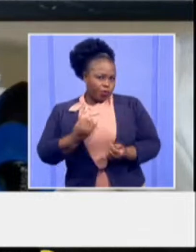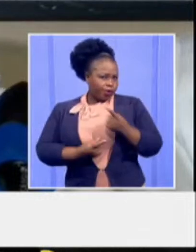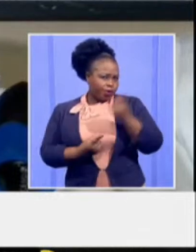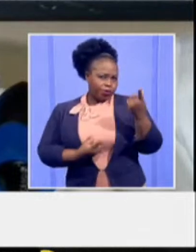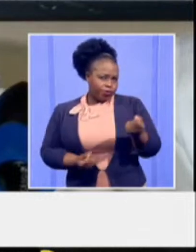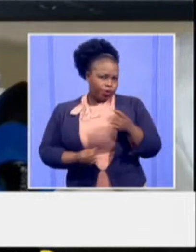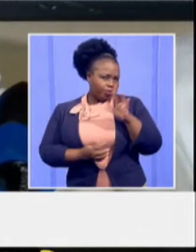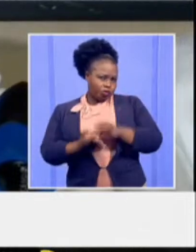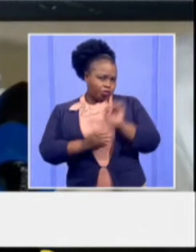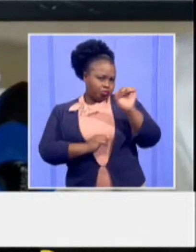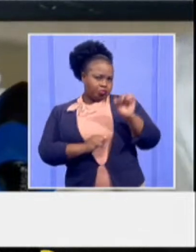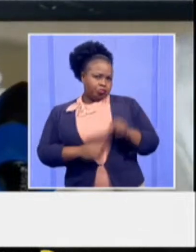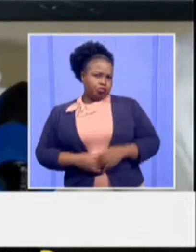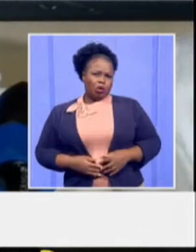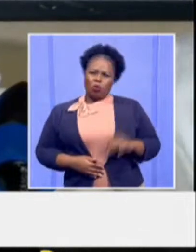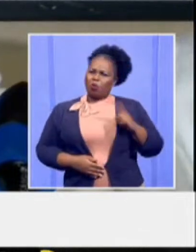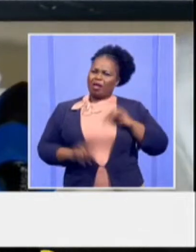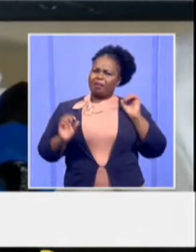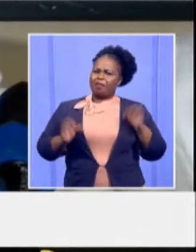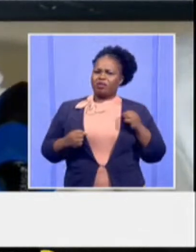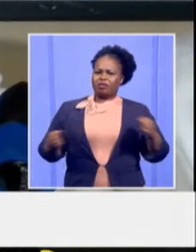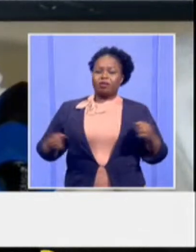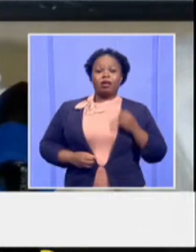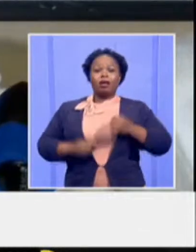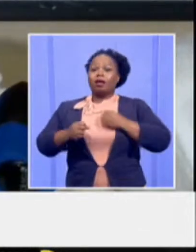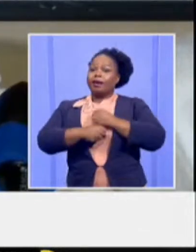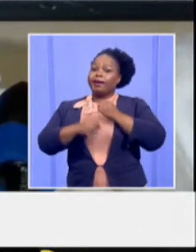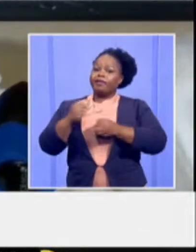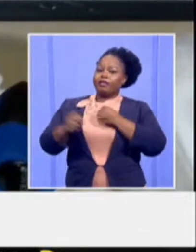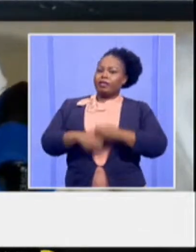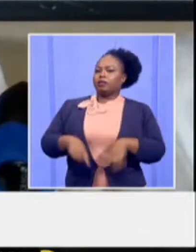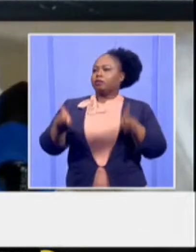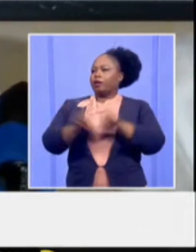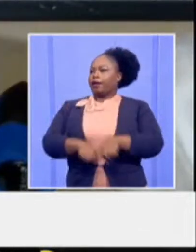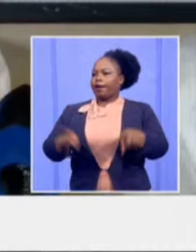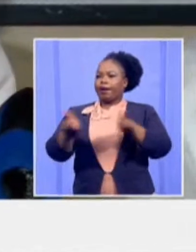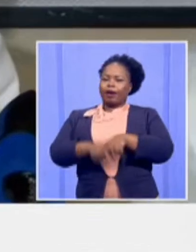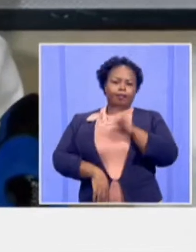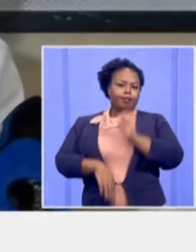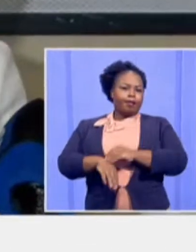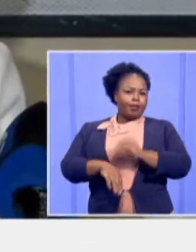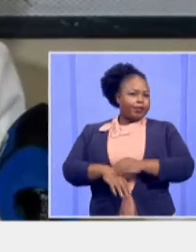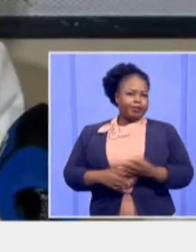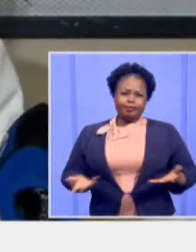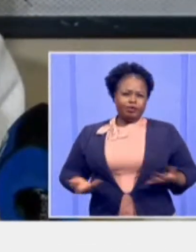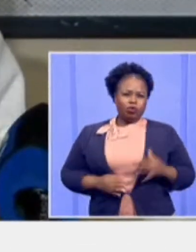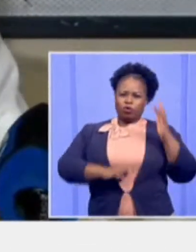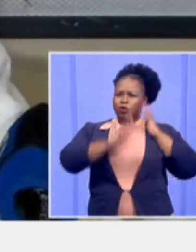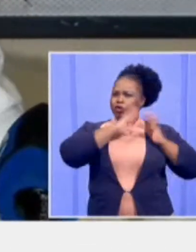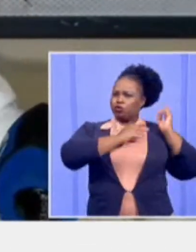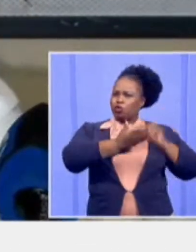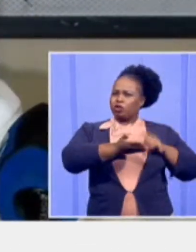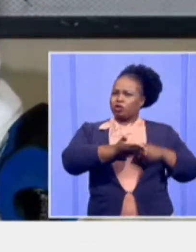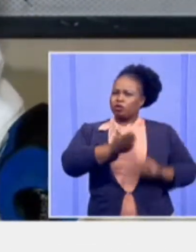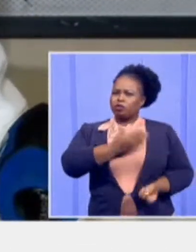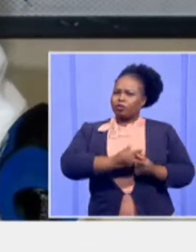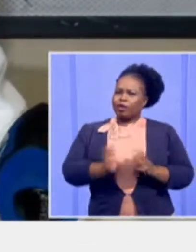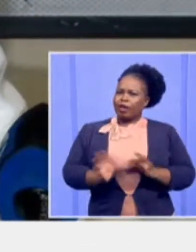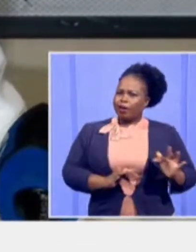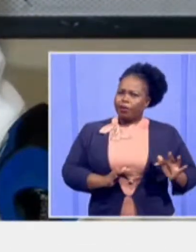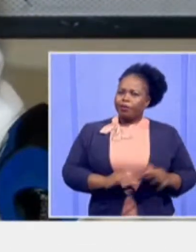that position. There is nowhere every year by the same issue. So what causes this historic debt? Just to